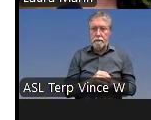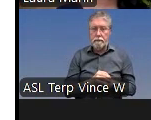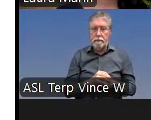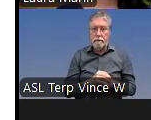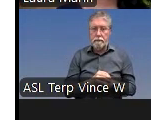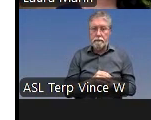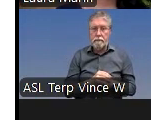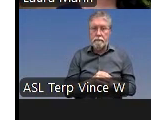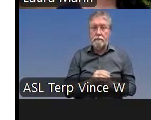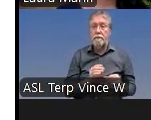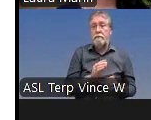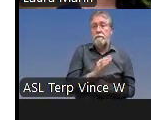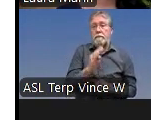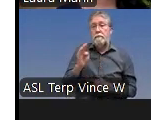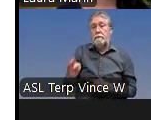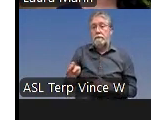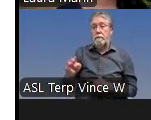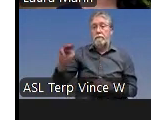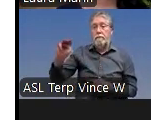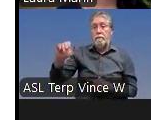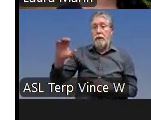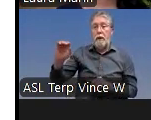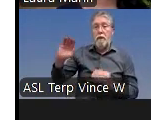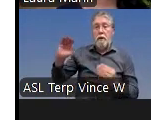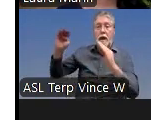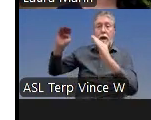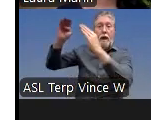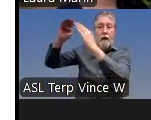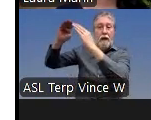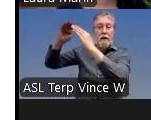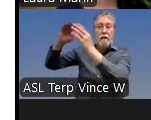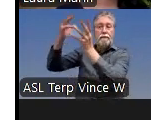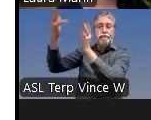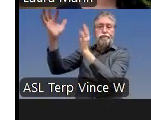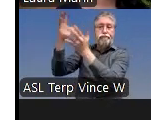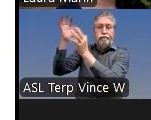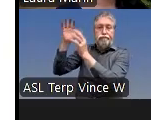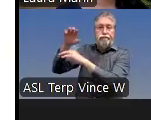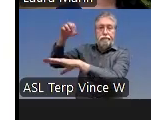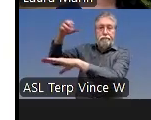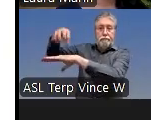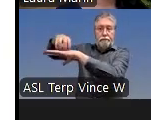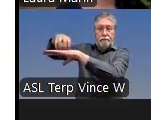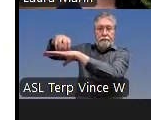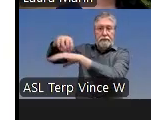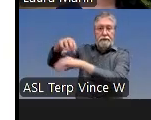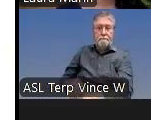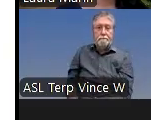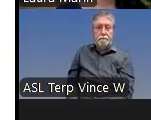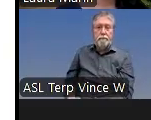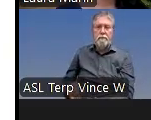Maracao is one of the higher elevation sites up in the forest. It dates back